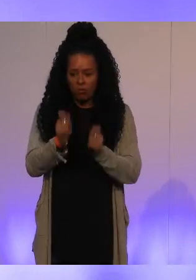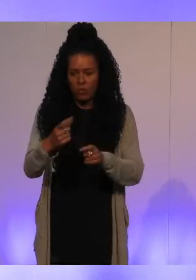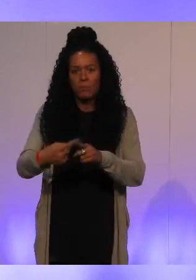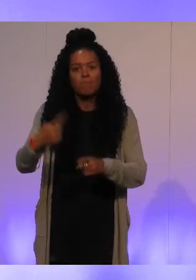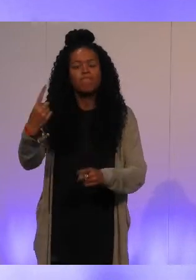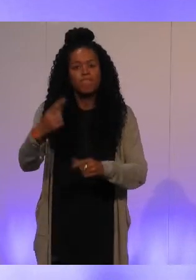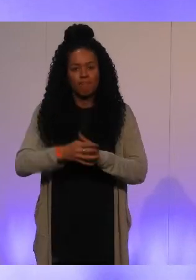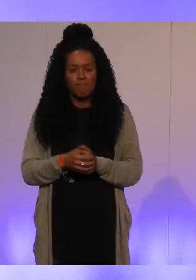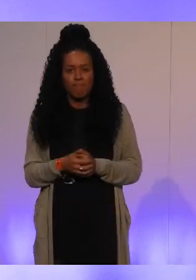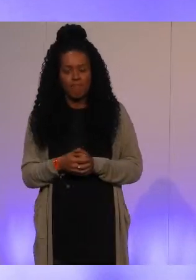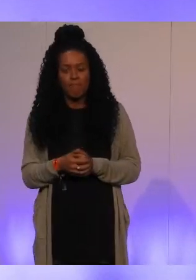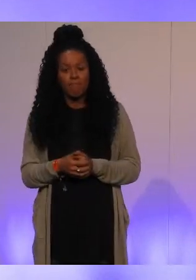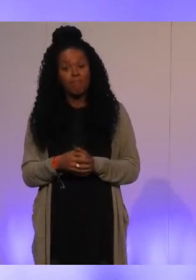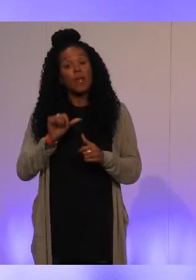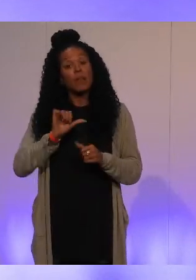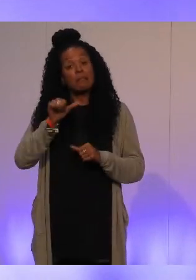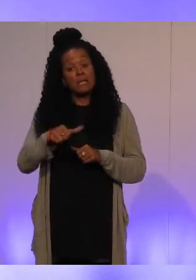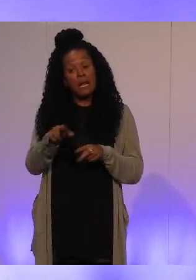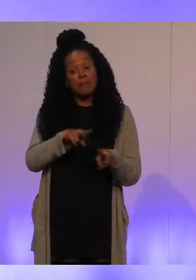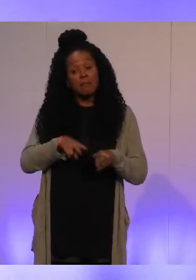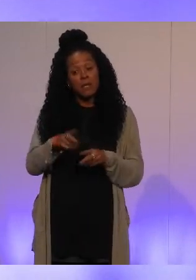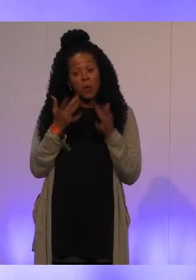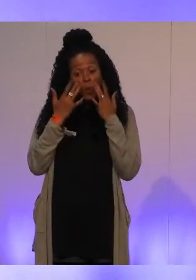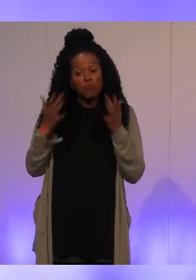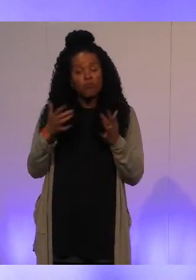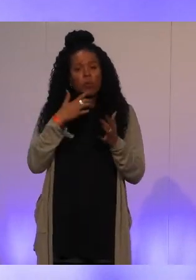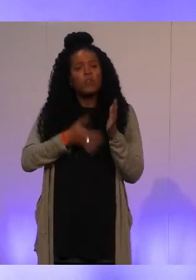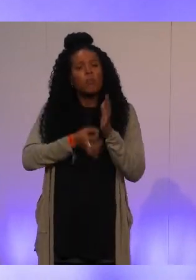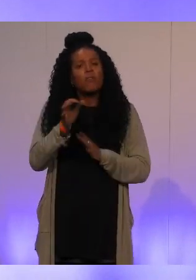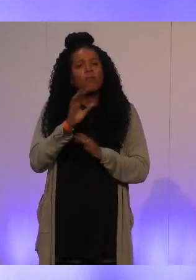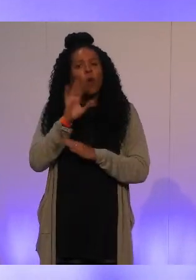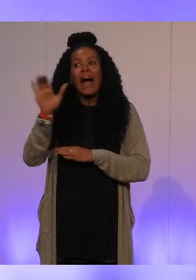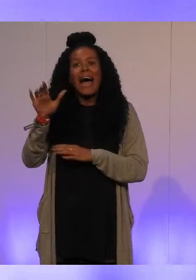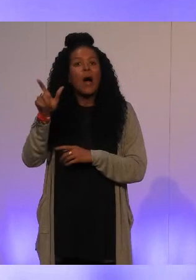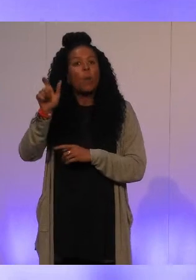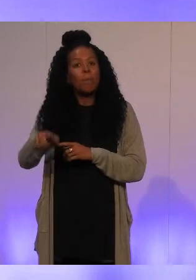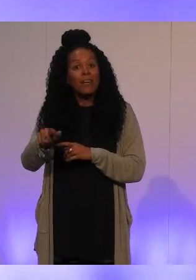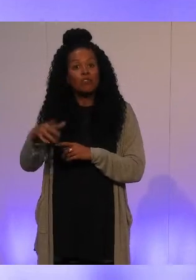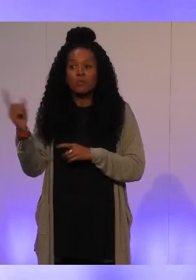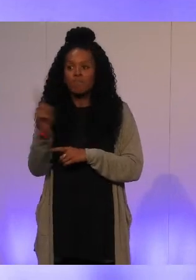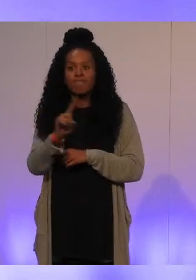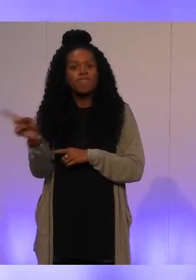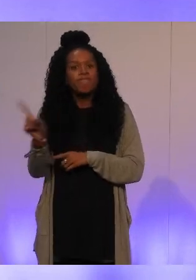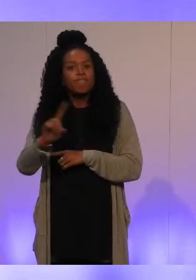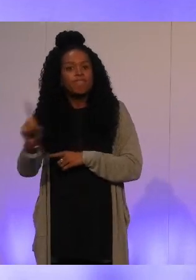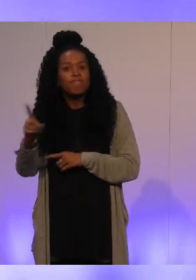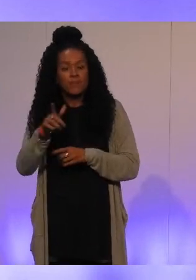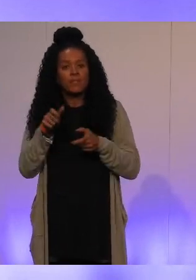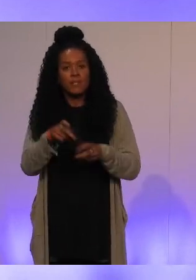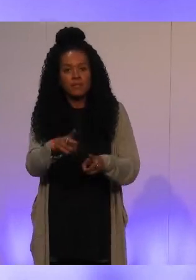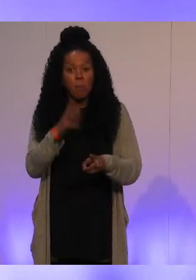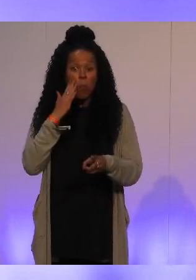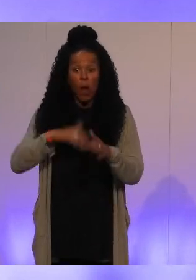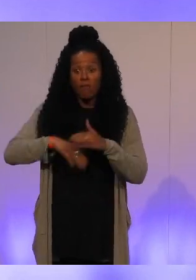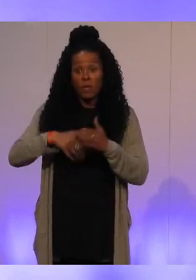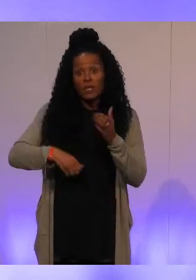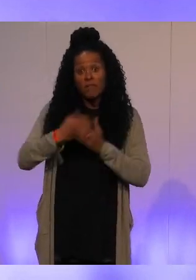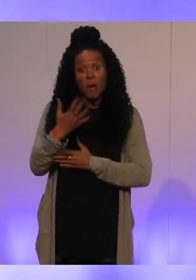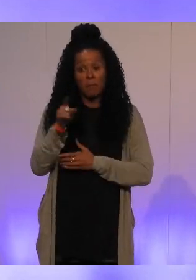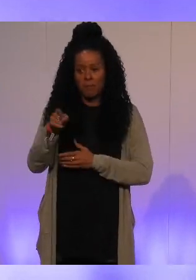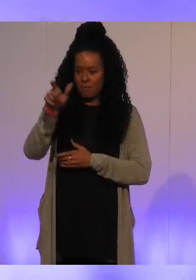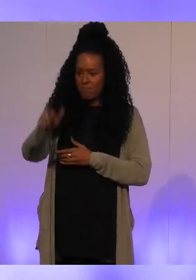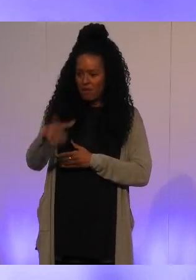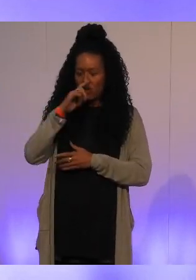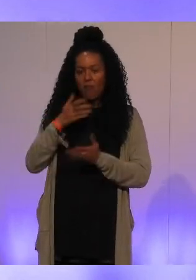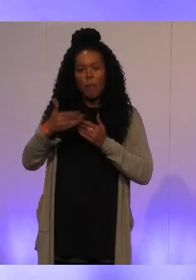video features improvements we've made to our outpatient system that, when fully developed, will give patients more